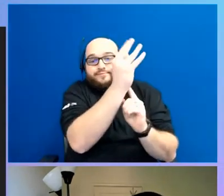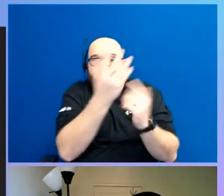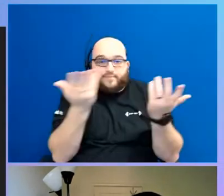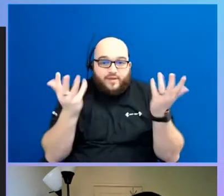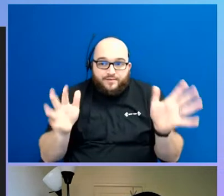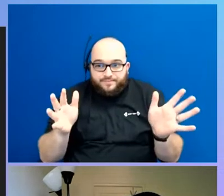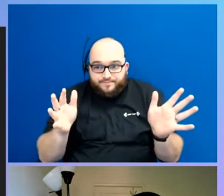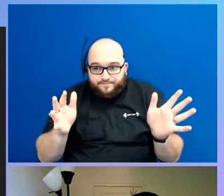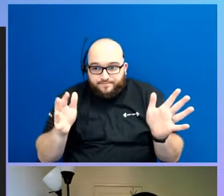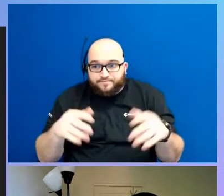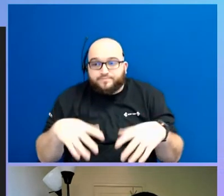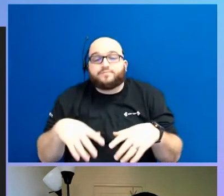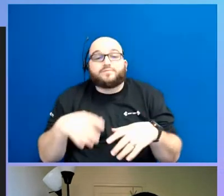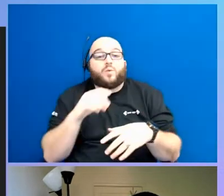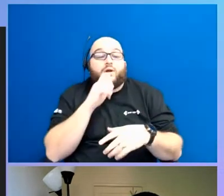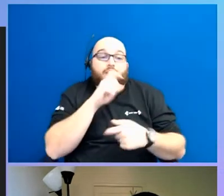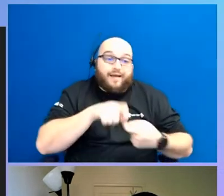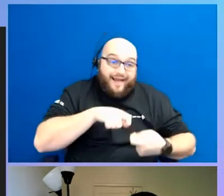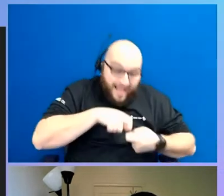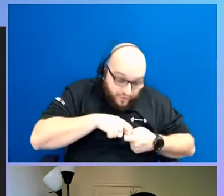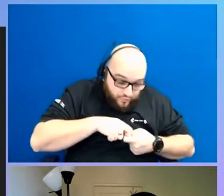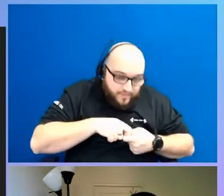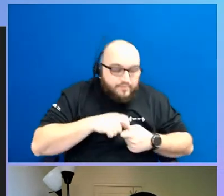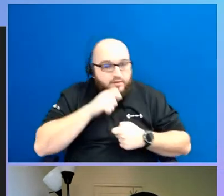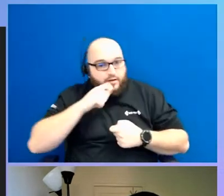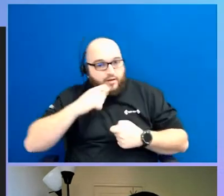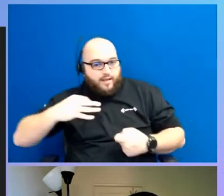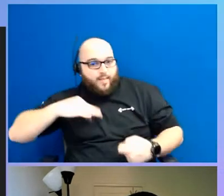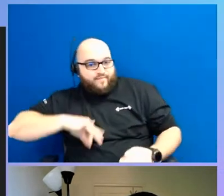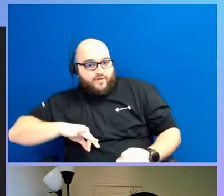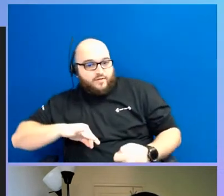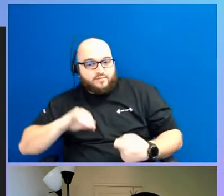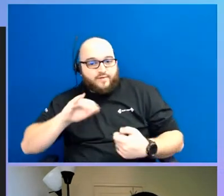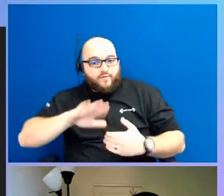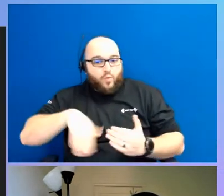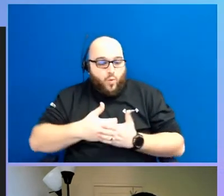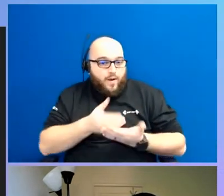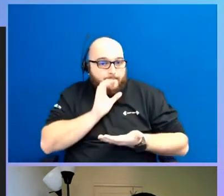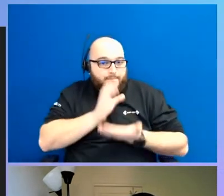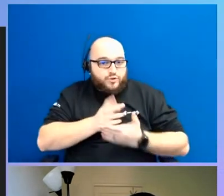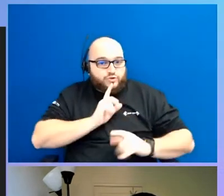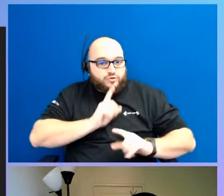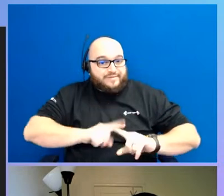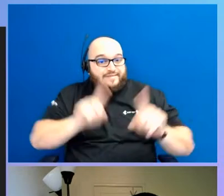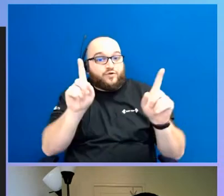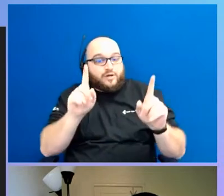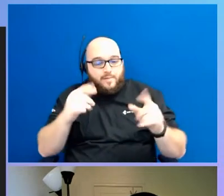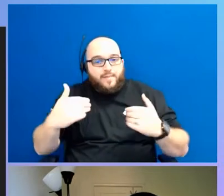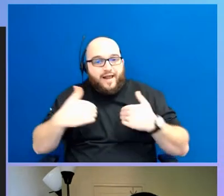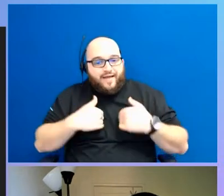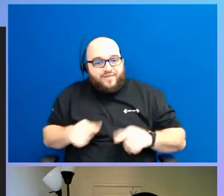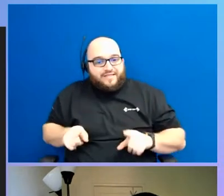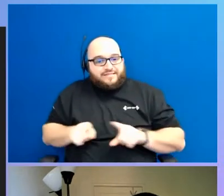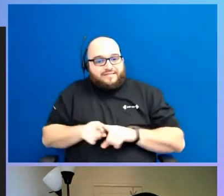So inaccurate, and also just not helpful if all these images are different but gonna have the same alt text.